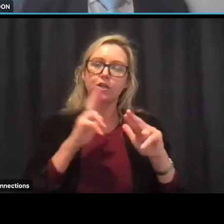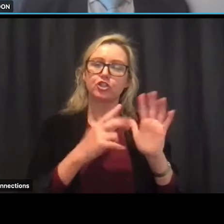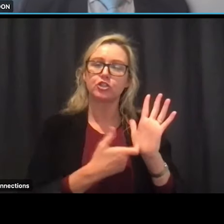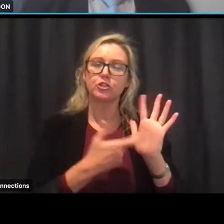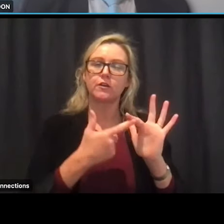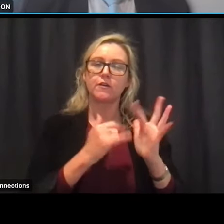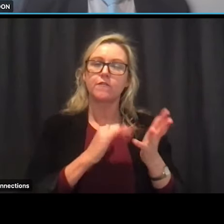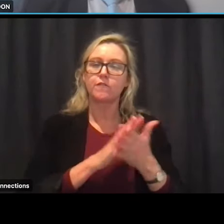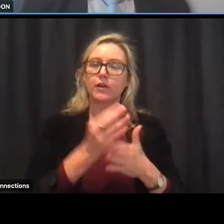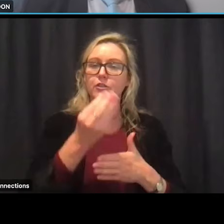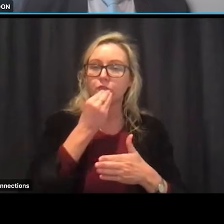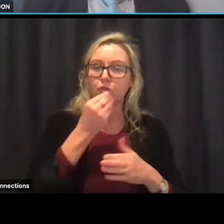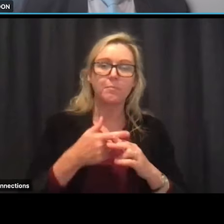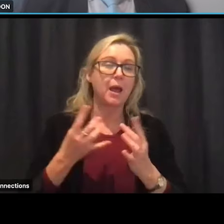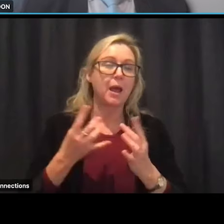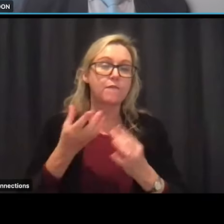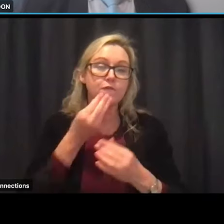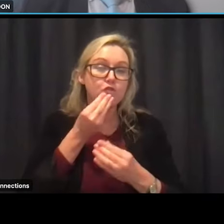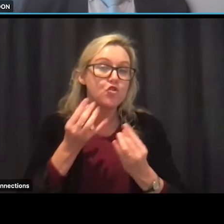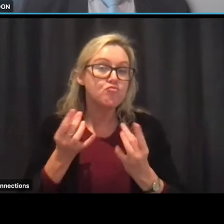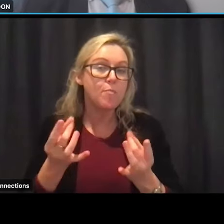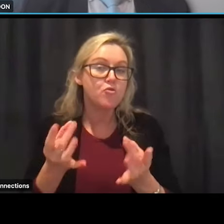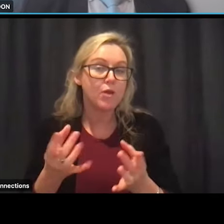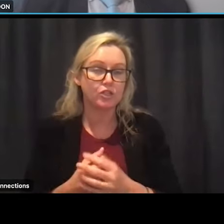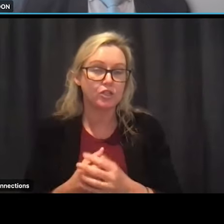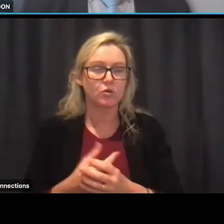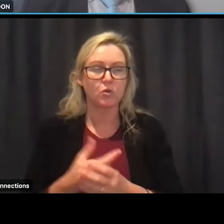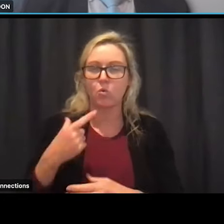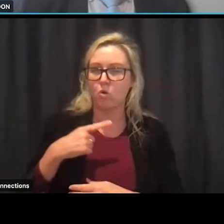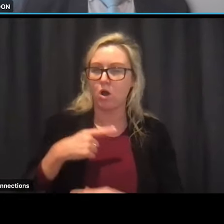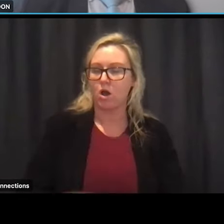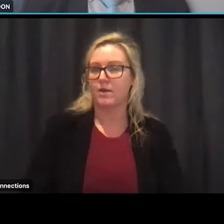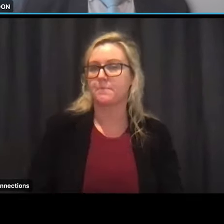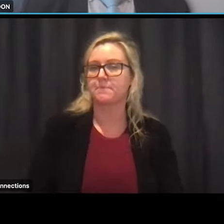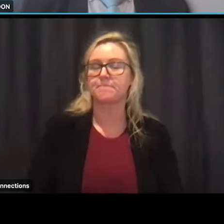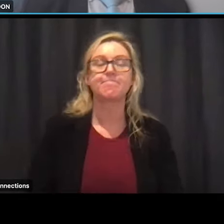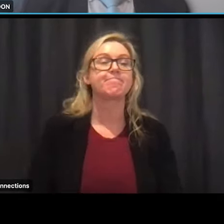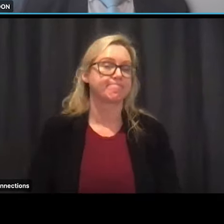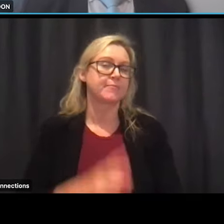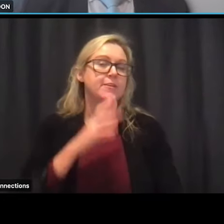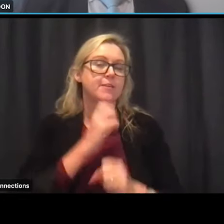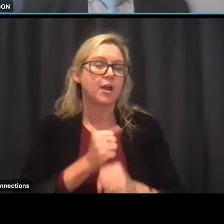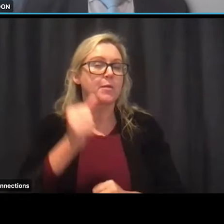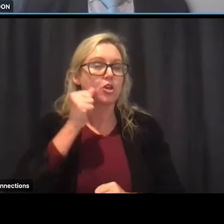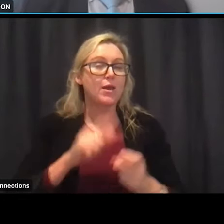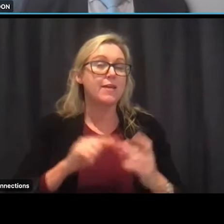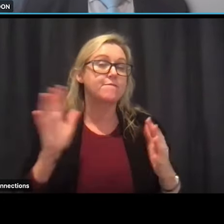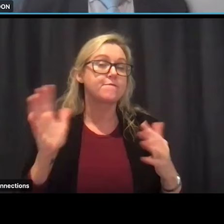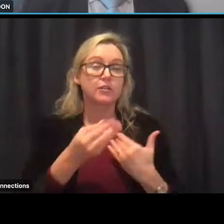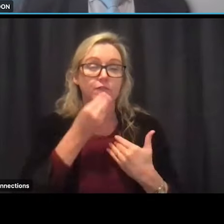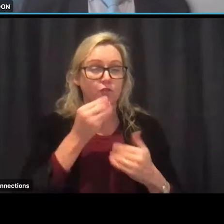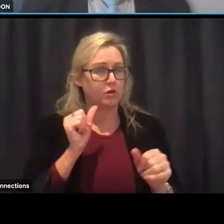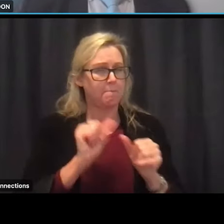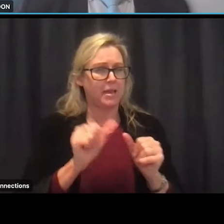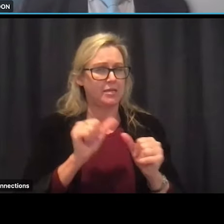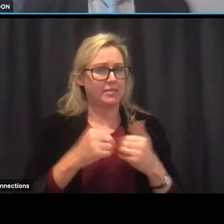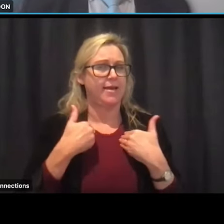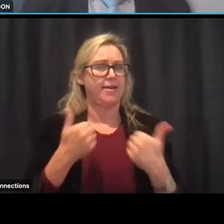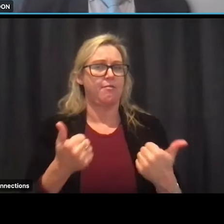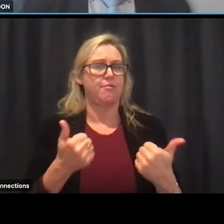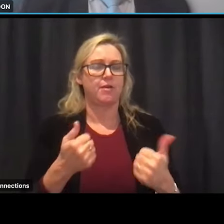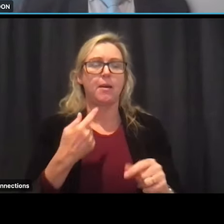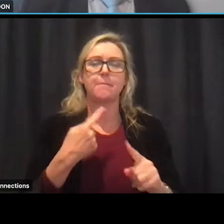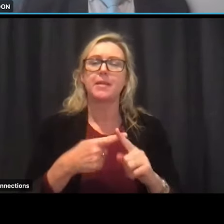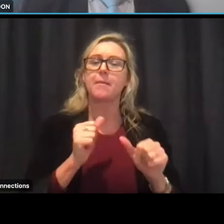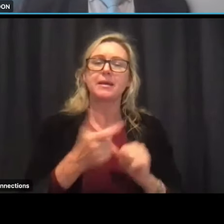preparation and hours? Look, the research demonstrates that freshly prepared food is generally more nutritious and also more flavourful. So it's